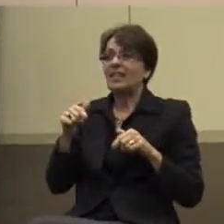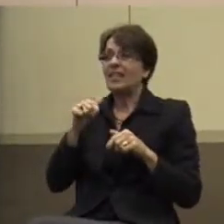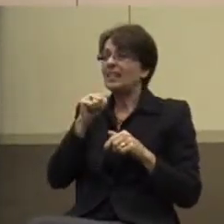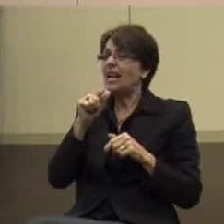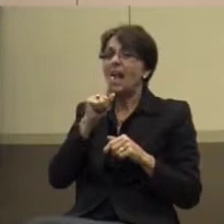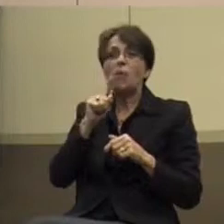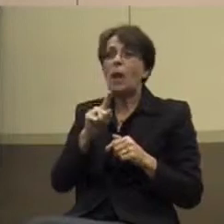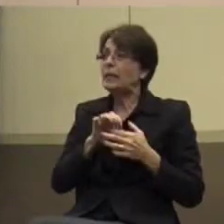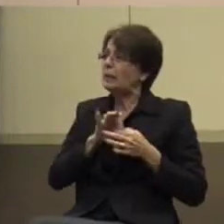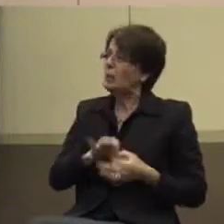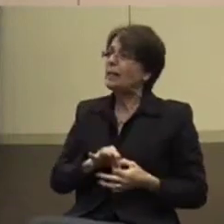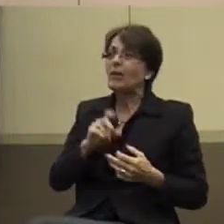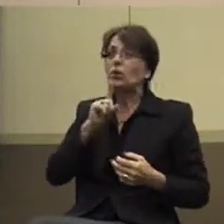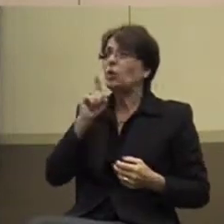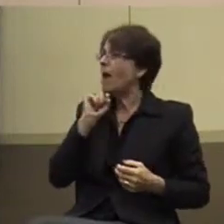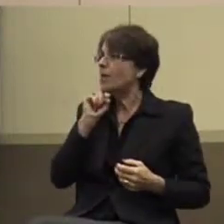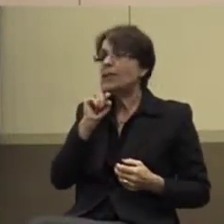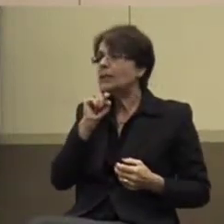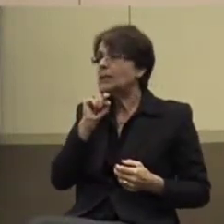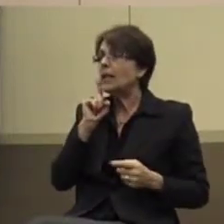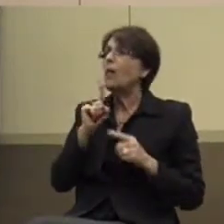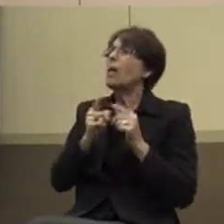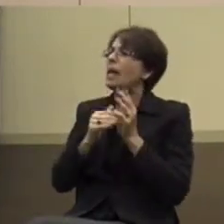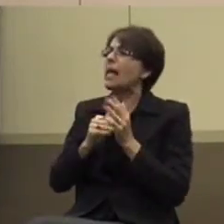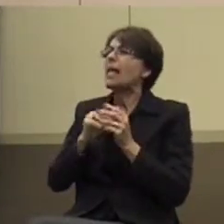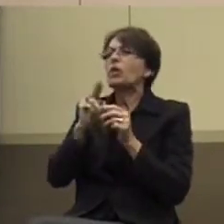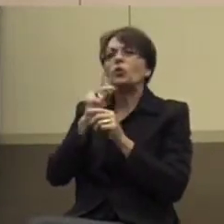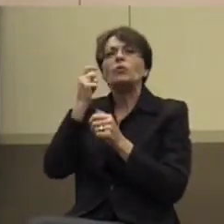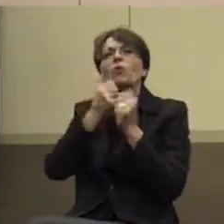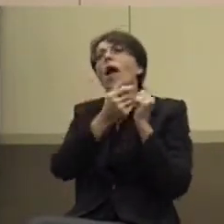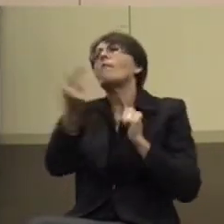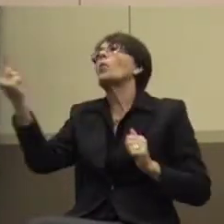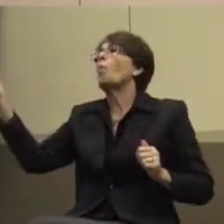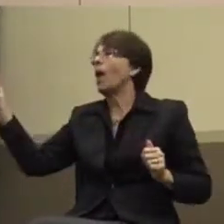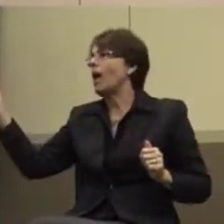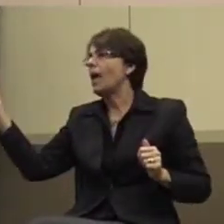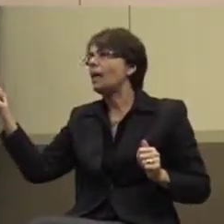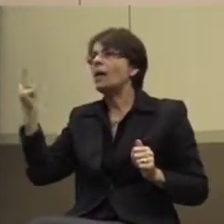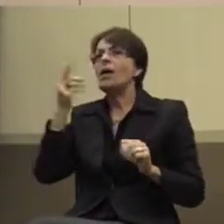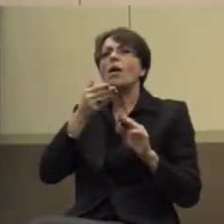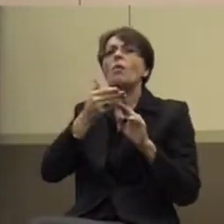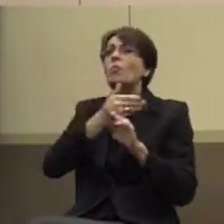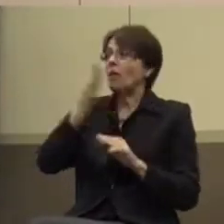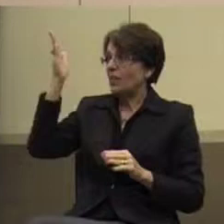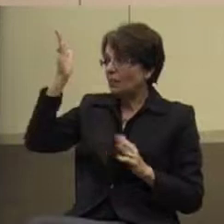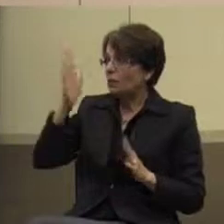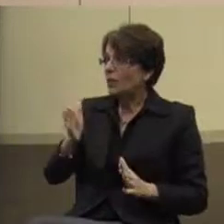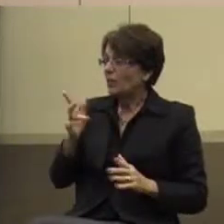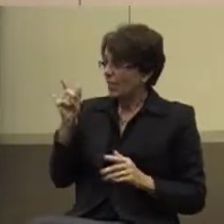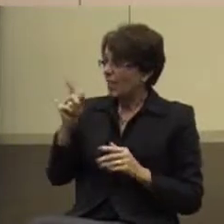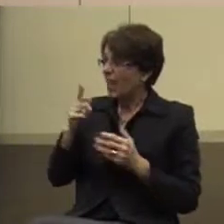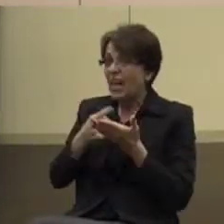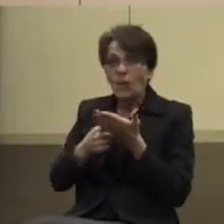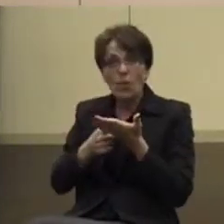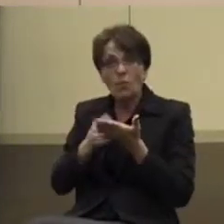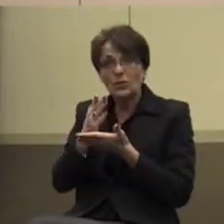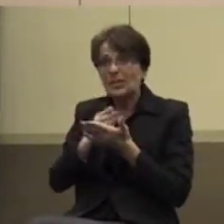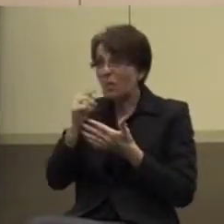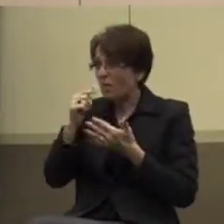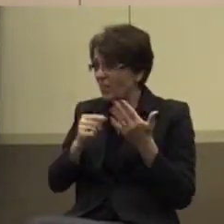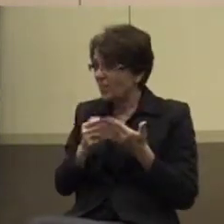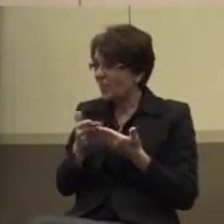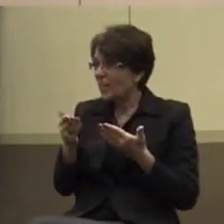everybody. For previous presenters here, have they gone over some of this stuff, like good observational techniques that you use to collect